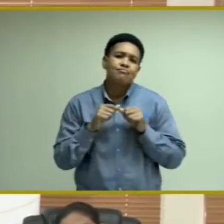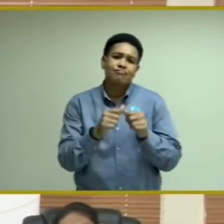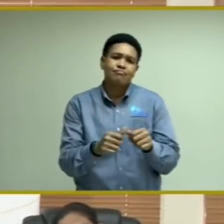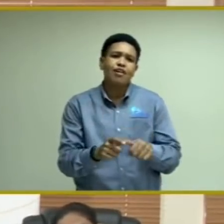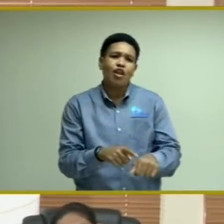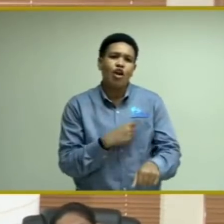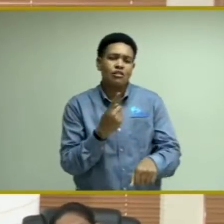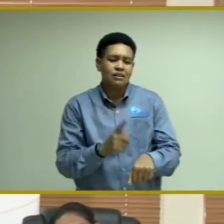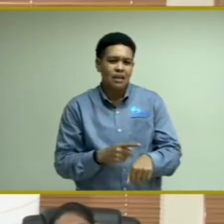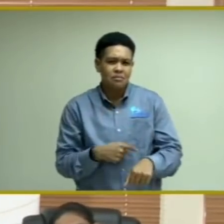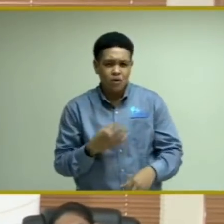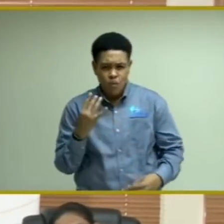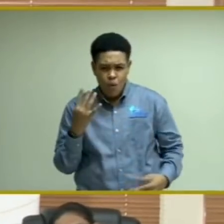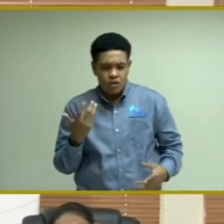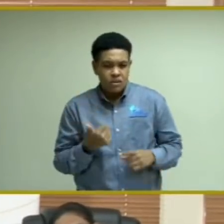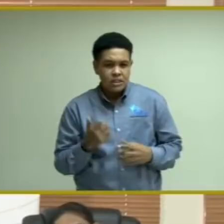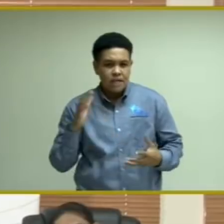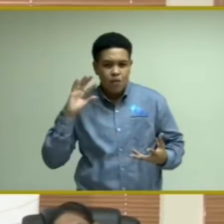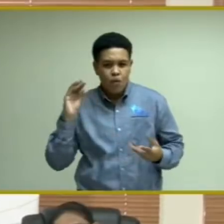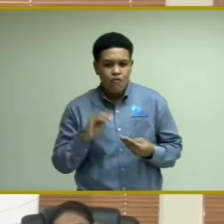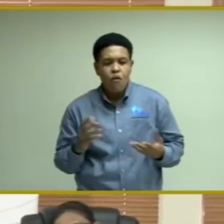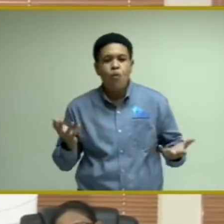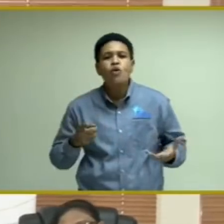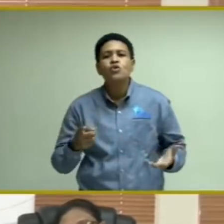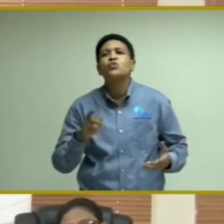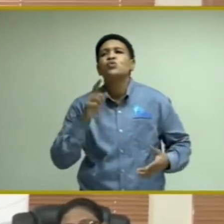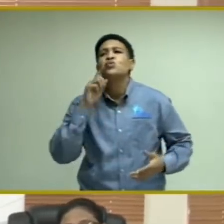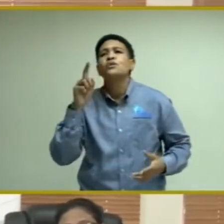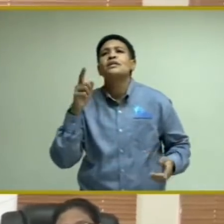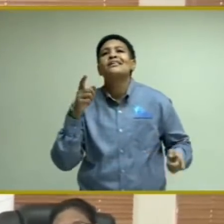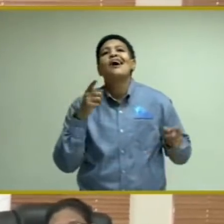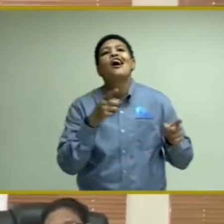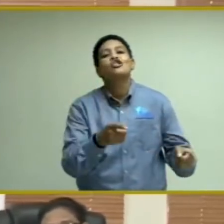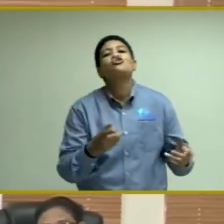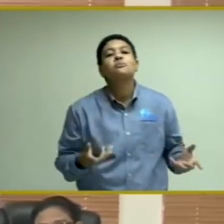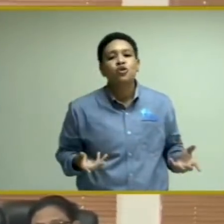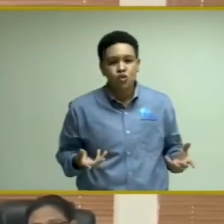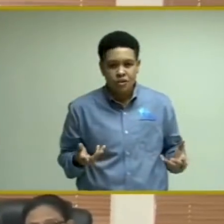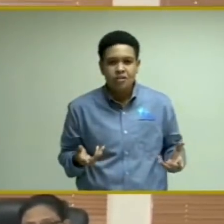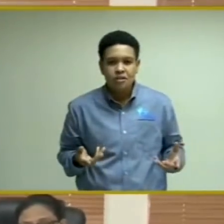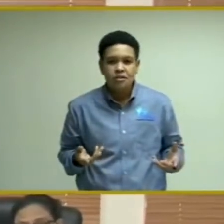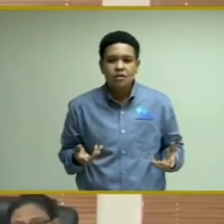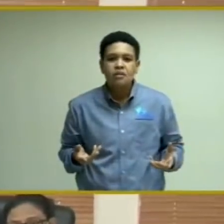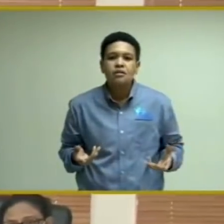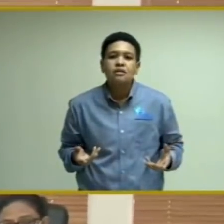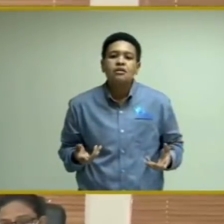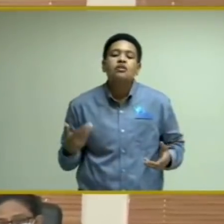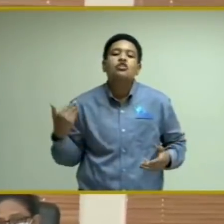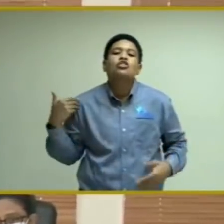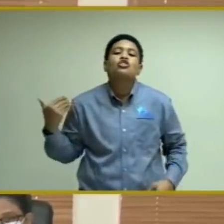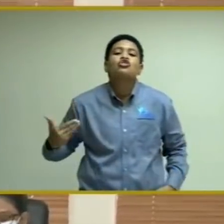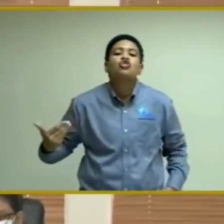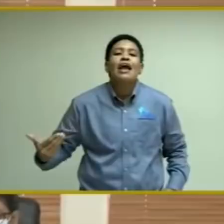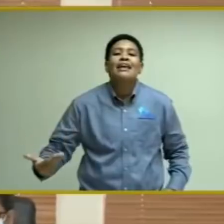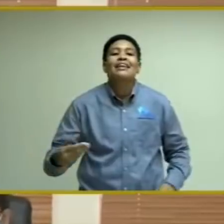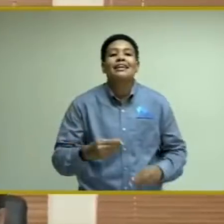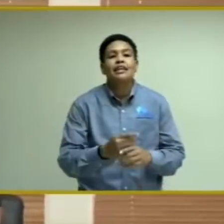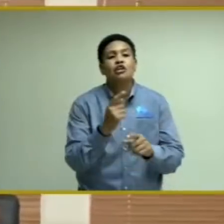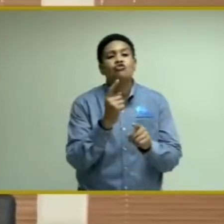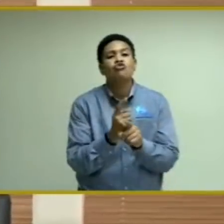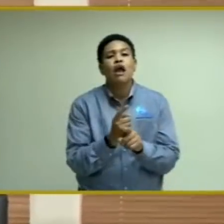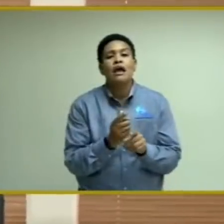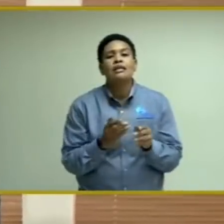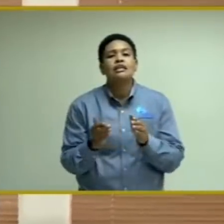bit. So I'm just wondering, just overall, what do you attribute the trending in a right